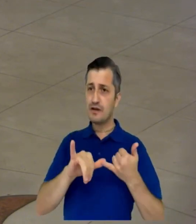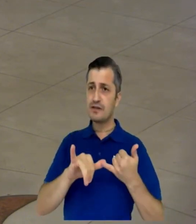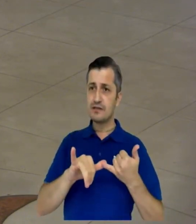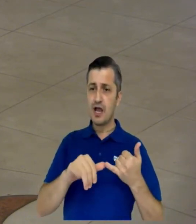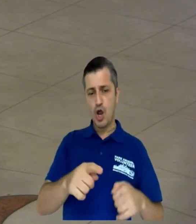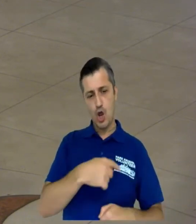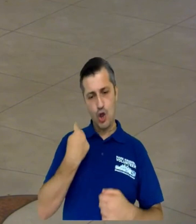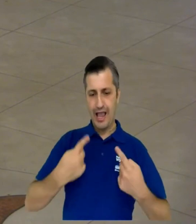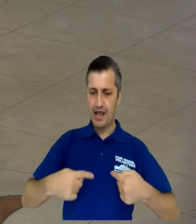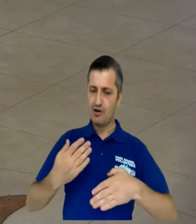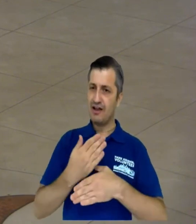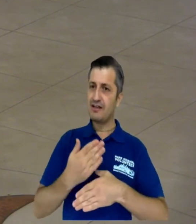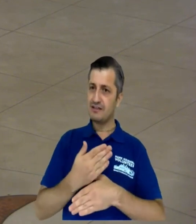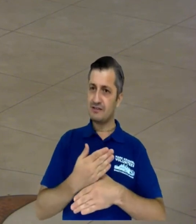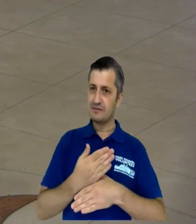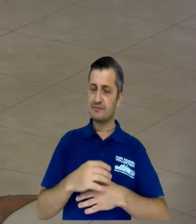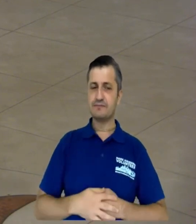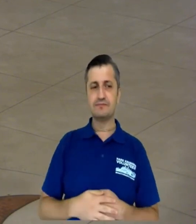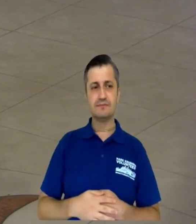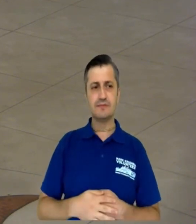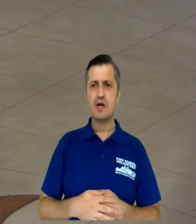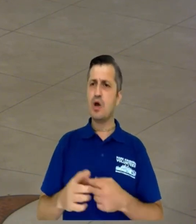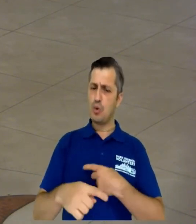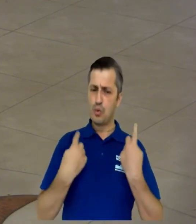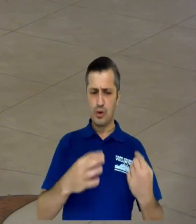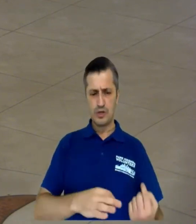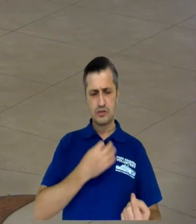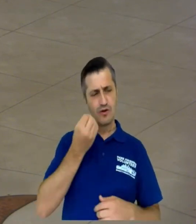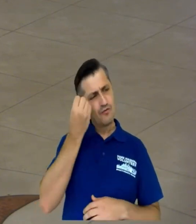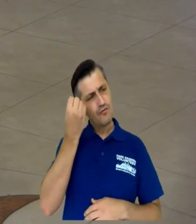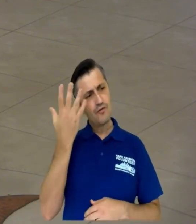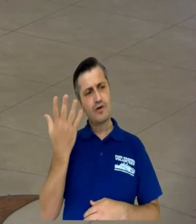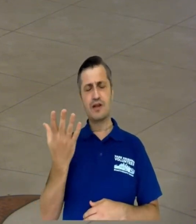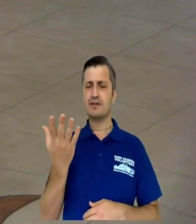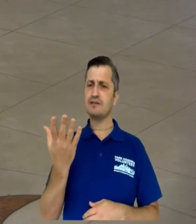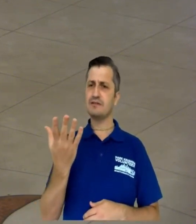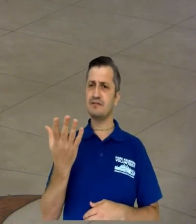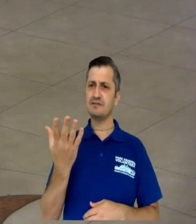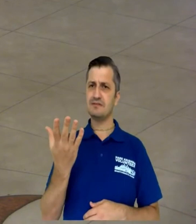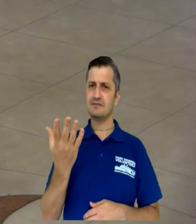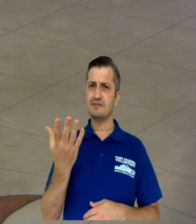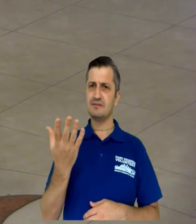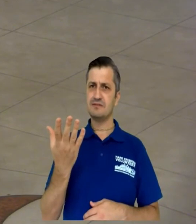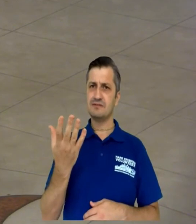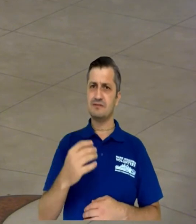forgets everything in his past life, but he has to act according to the direction of the Supreme Lord, who is the witness of all his